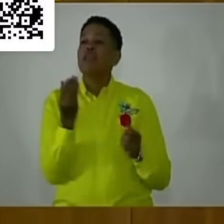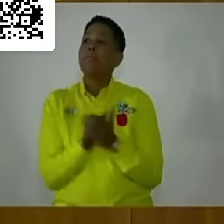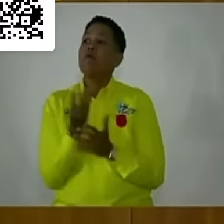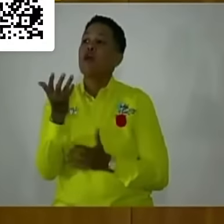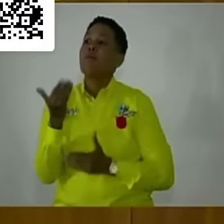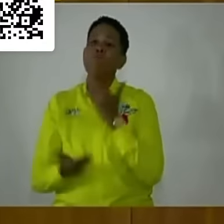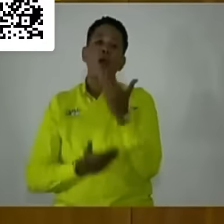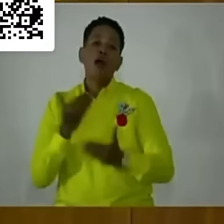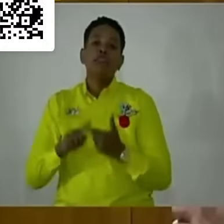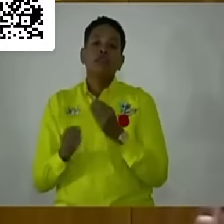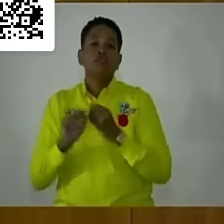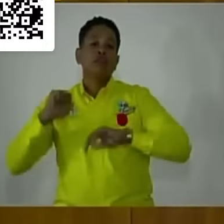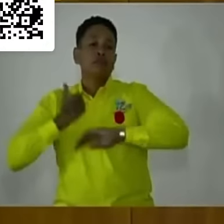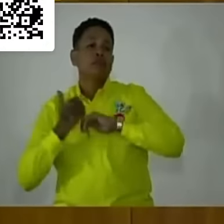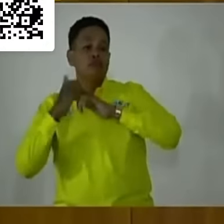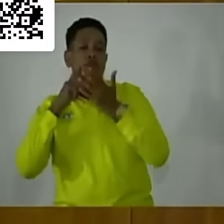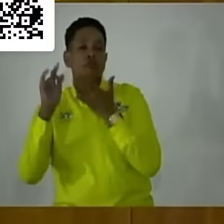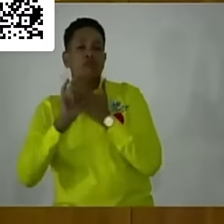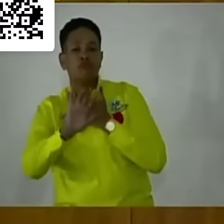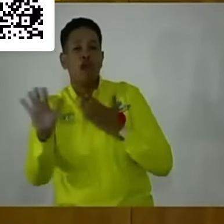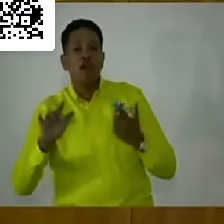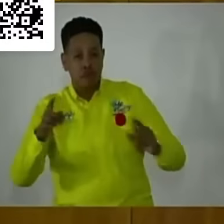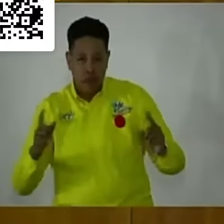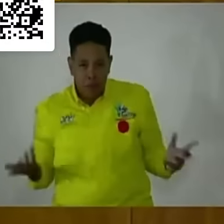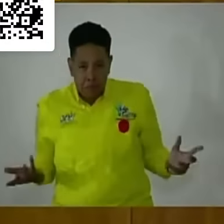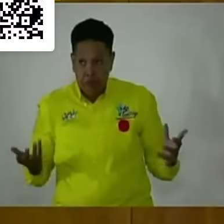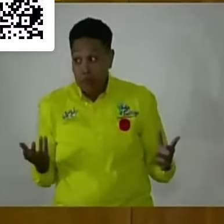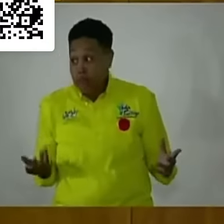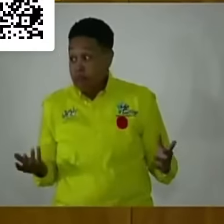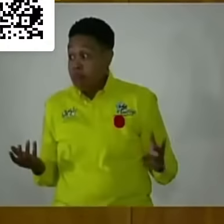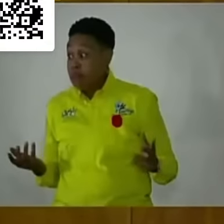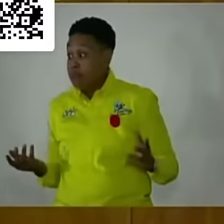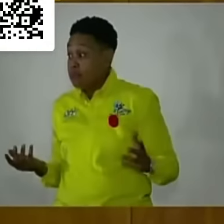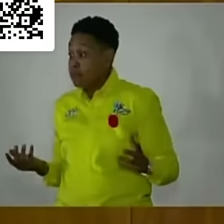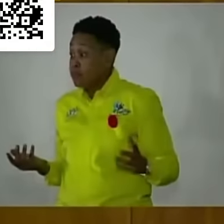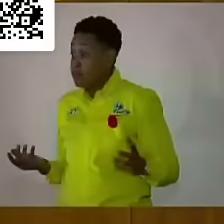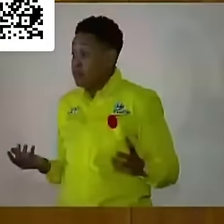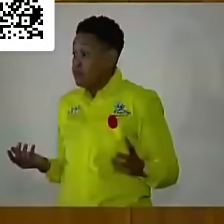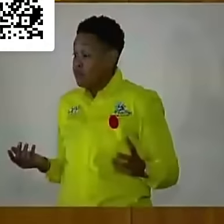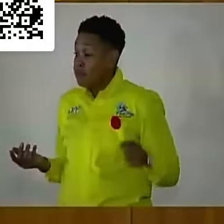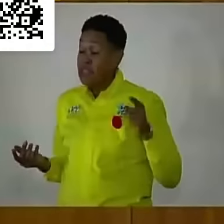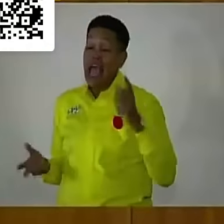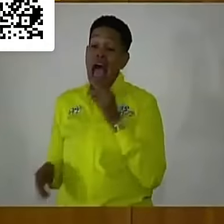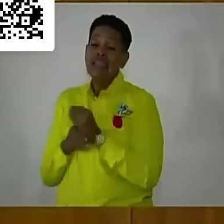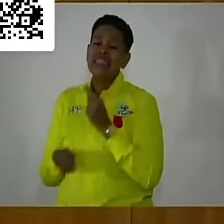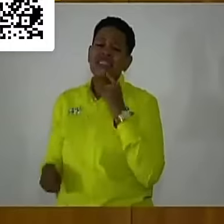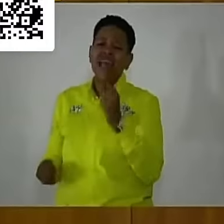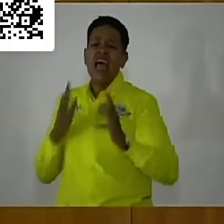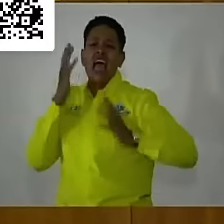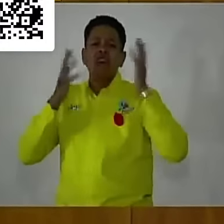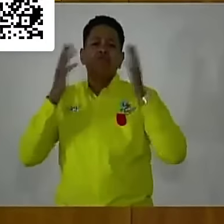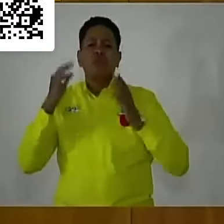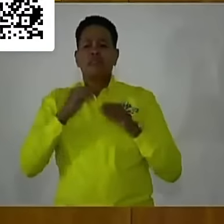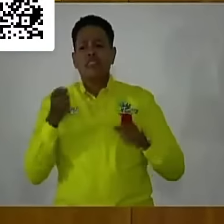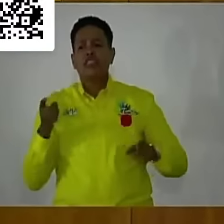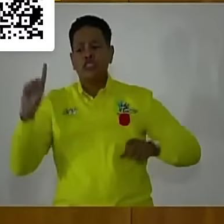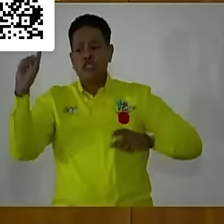and the implementation of projects. He also said that it's an embarrassment and